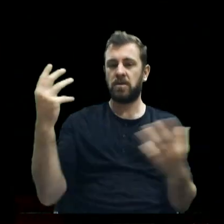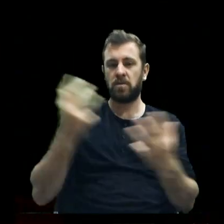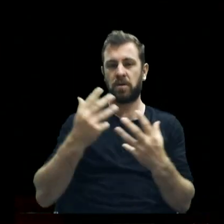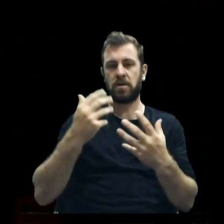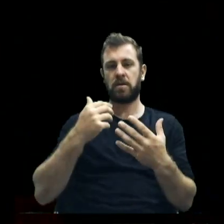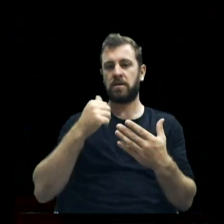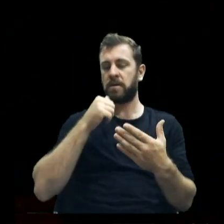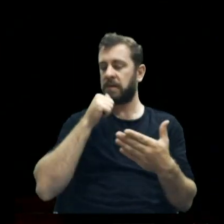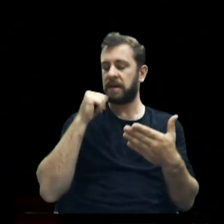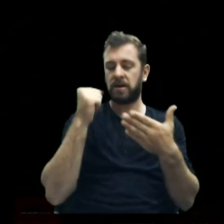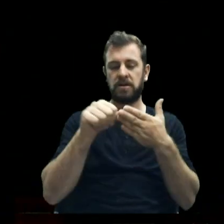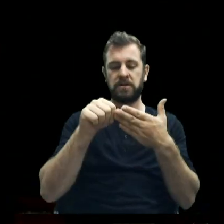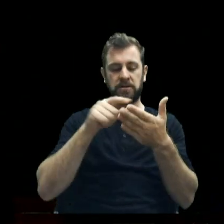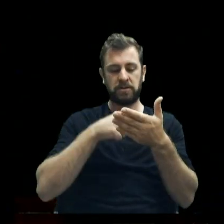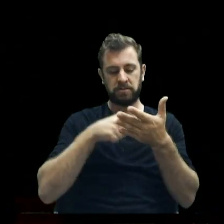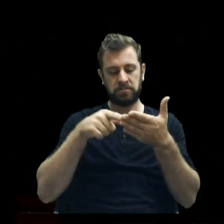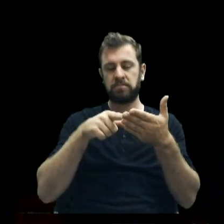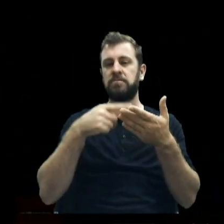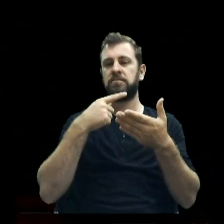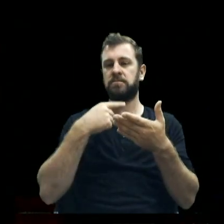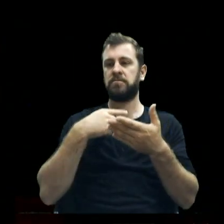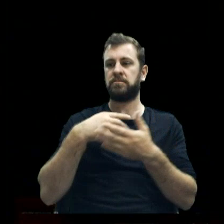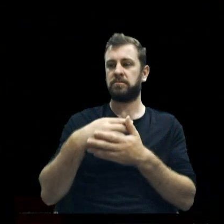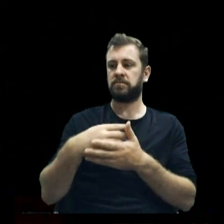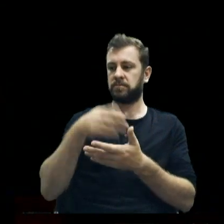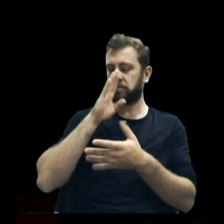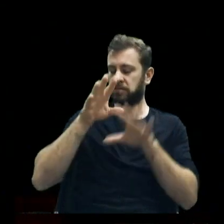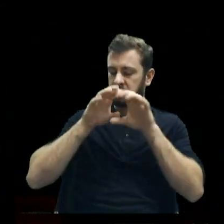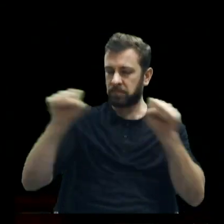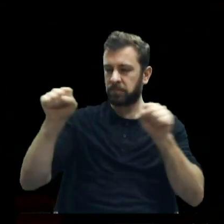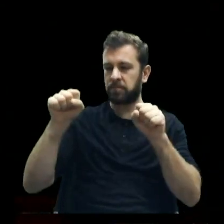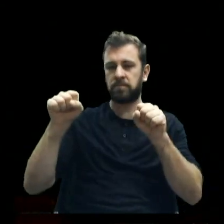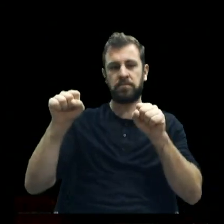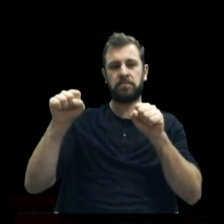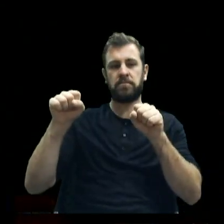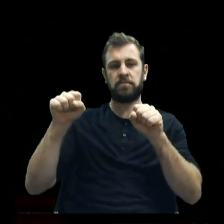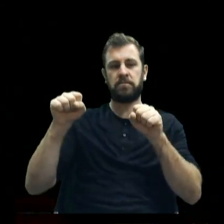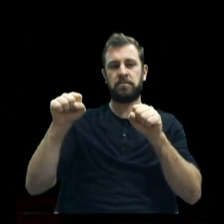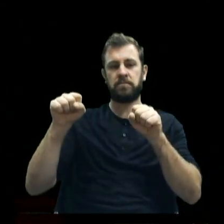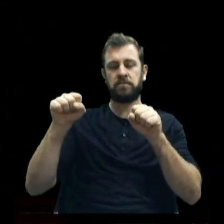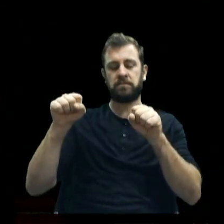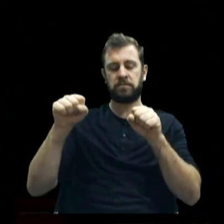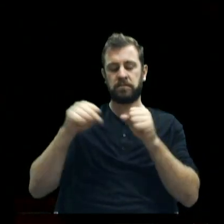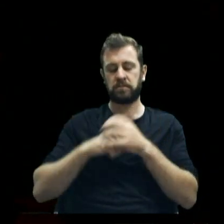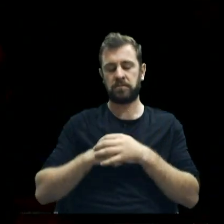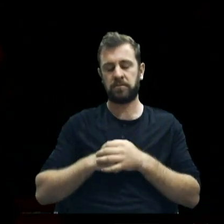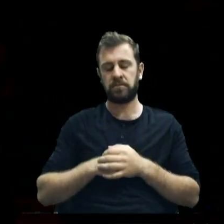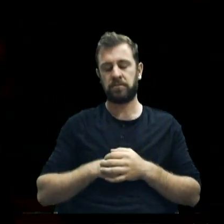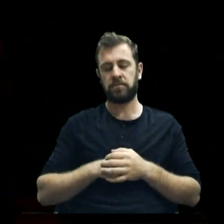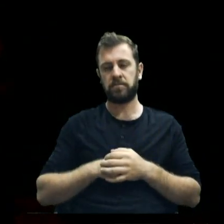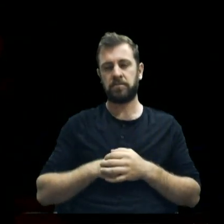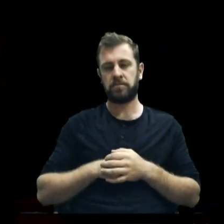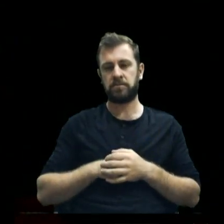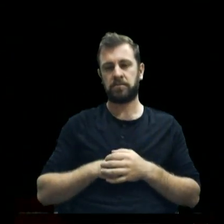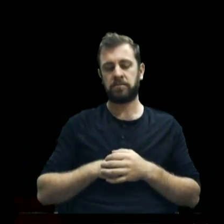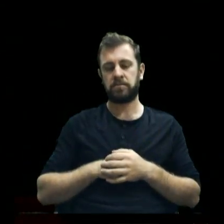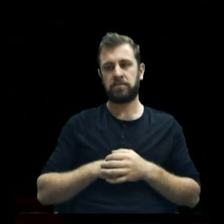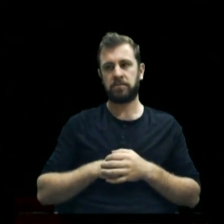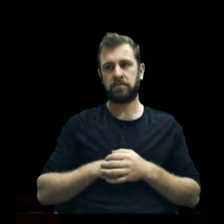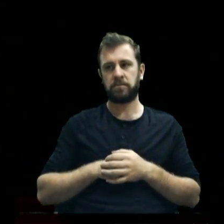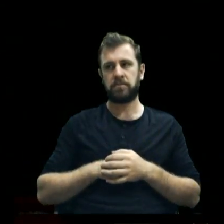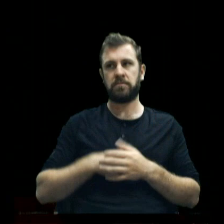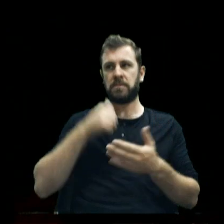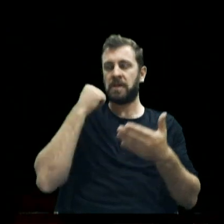started off by saying, Min Hussein gharib ila rajulun faqih. This letter is